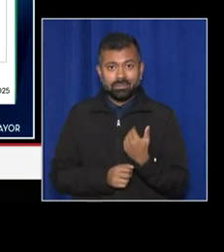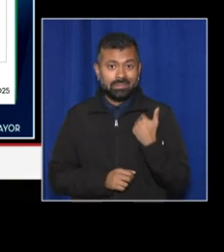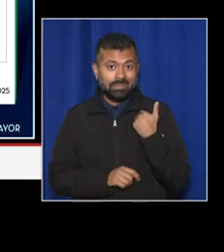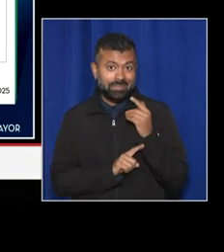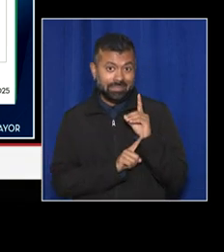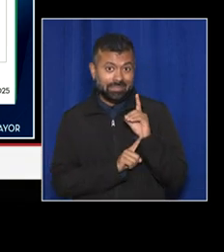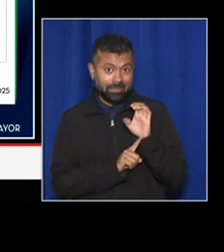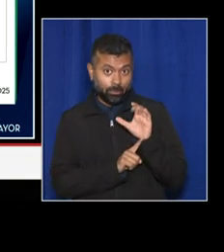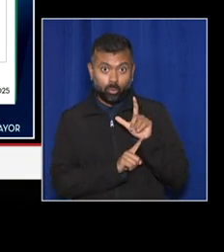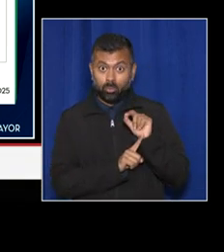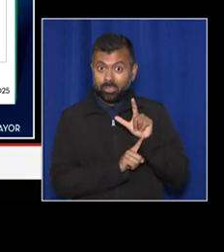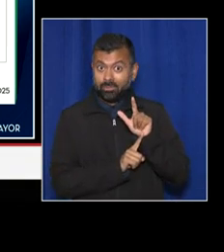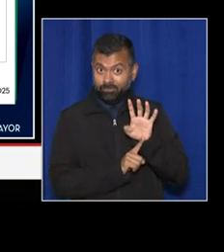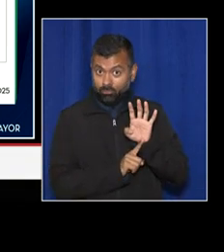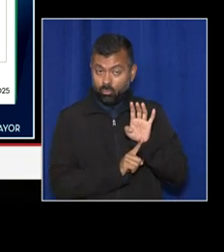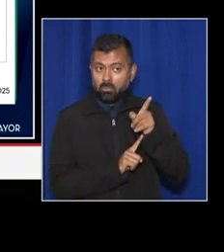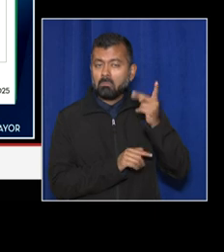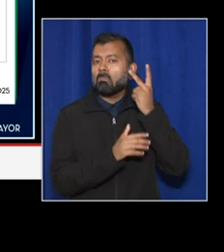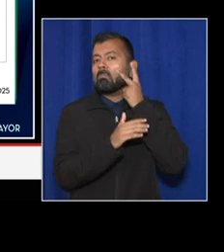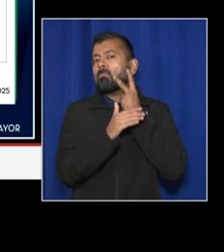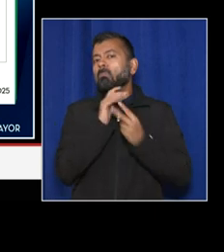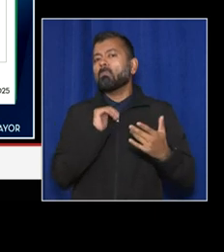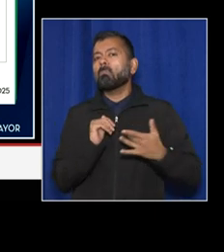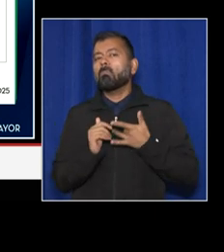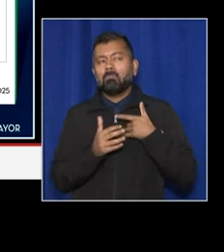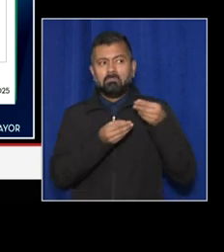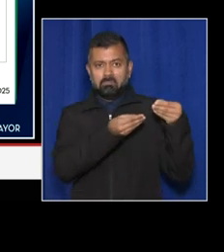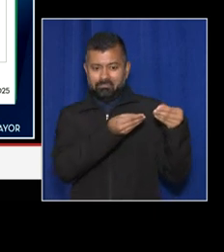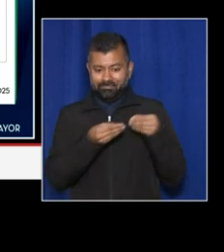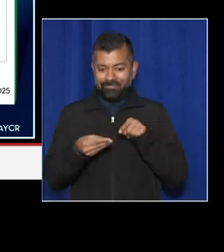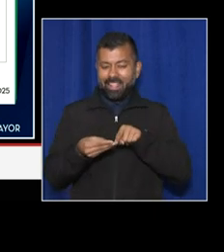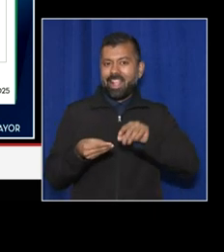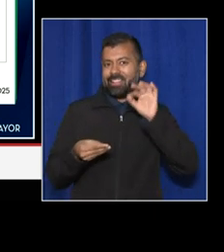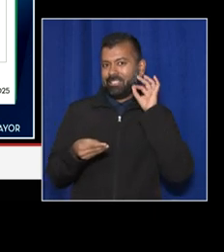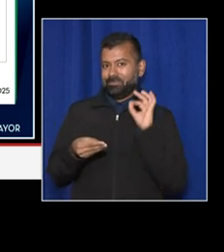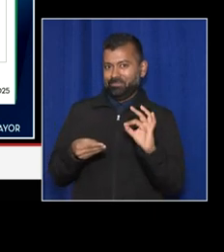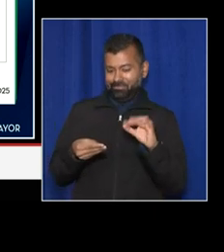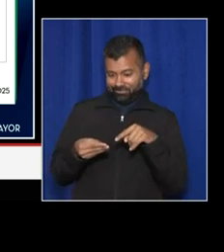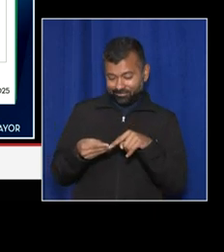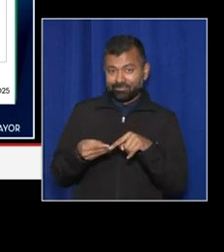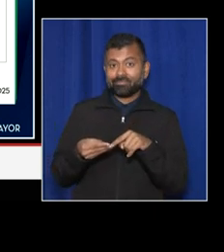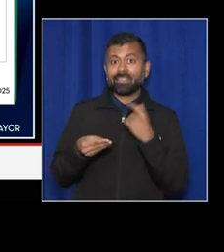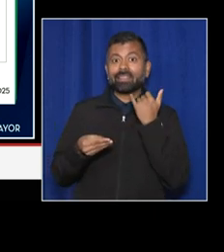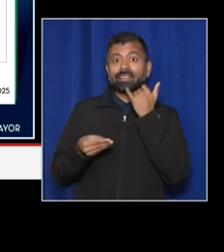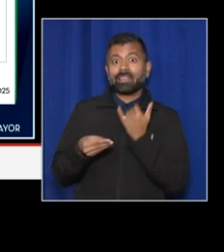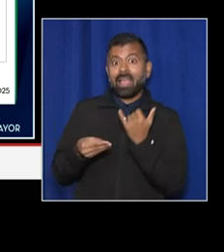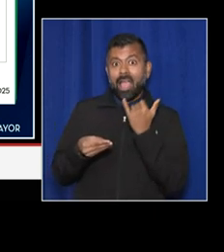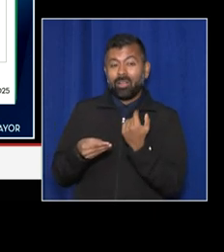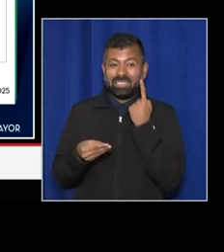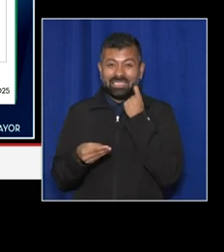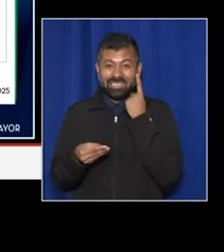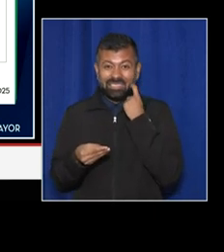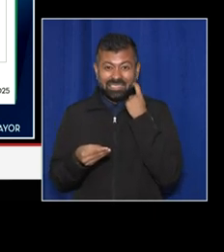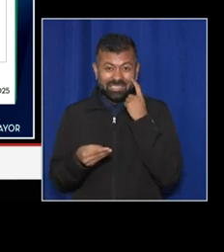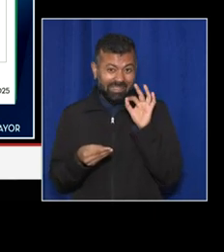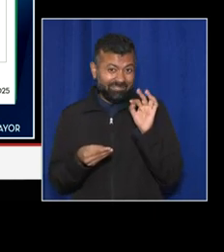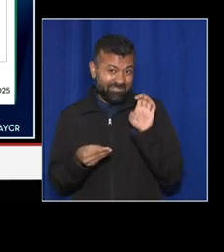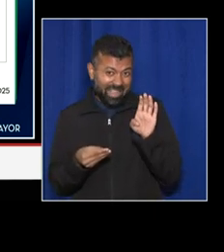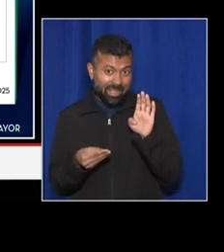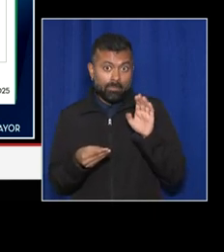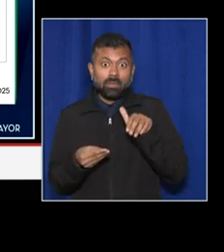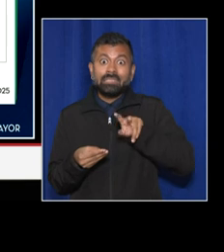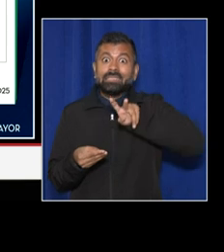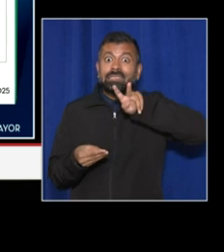most recent one came out last week. And what those estimates indicate is